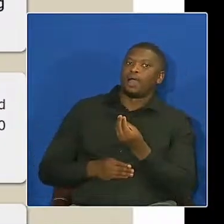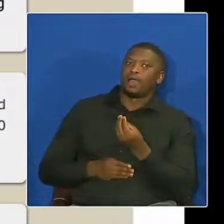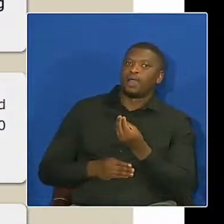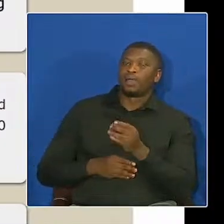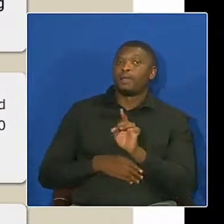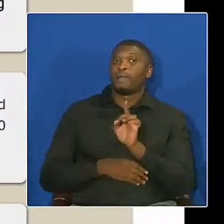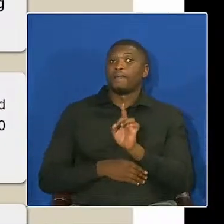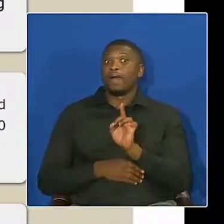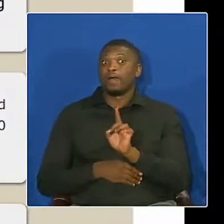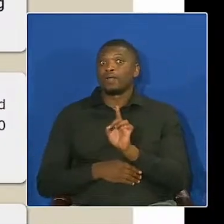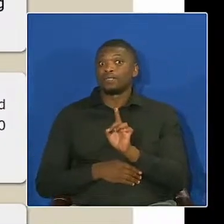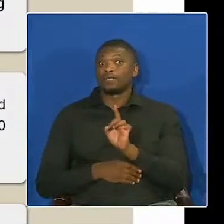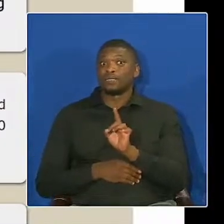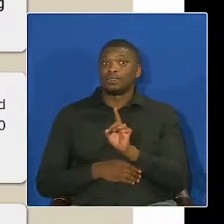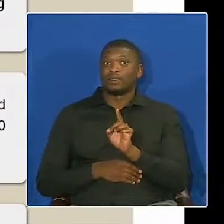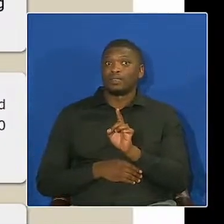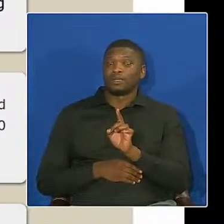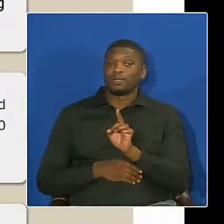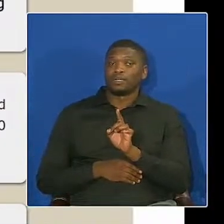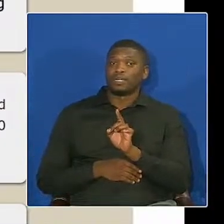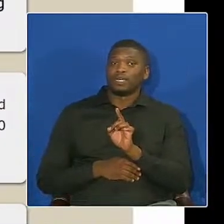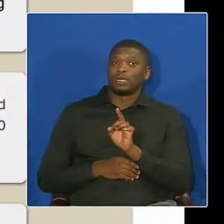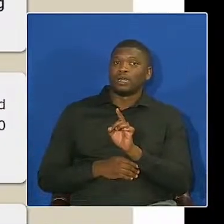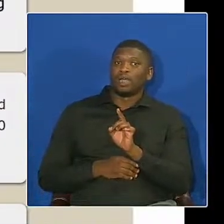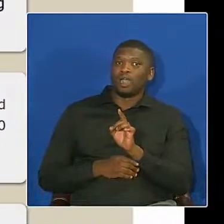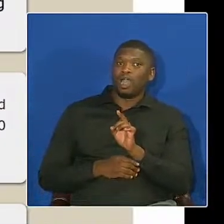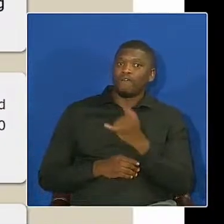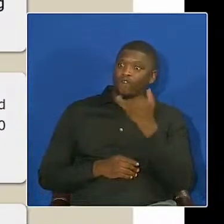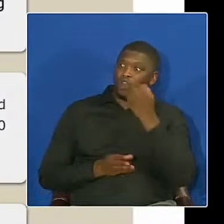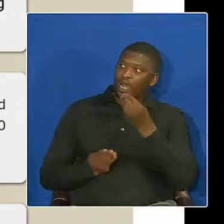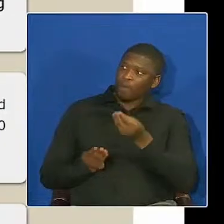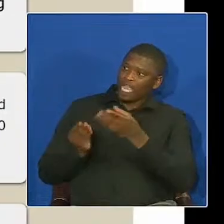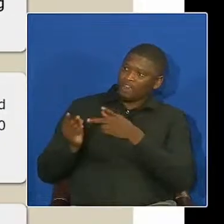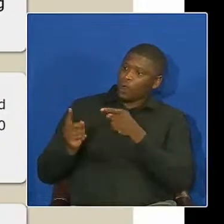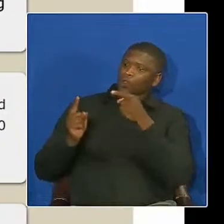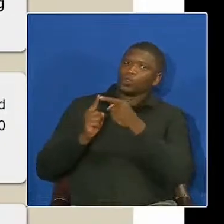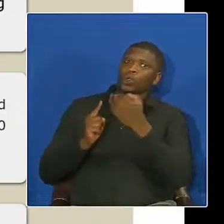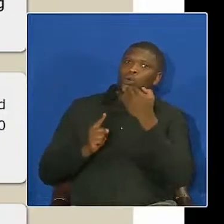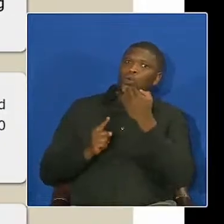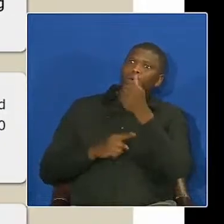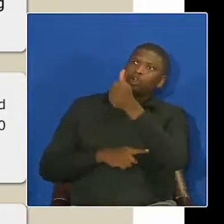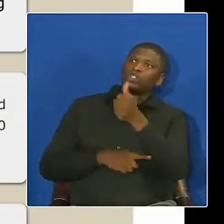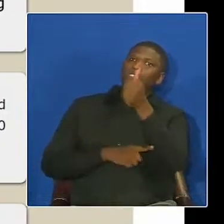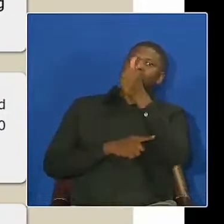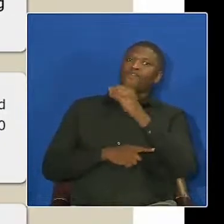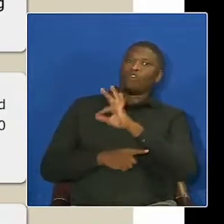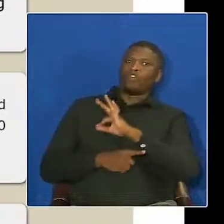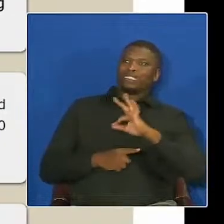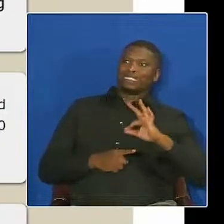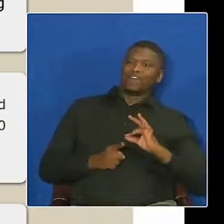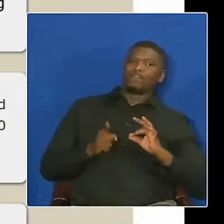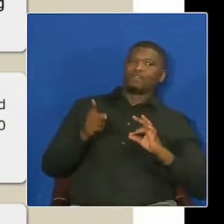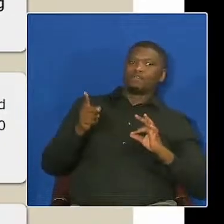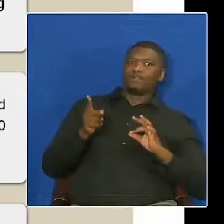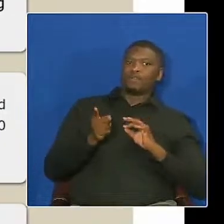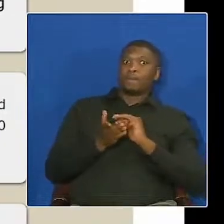but it is addressed to the Chief of Staff. The message reads, "Hello,